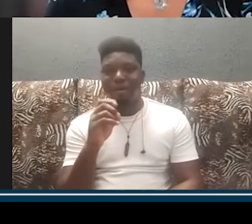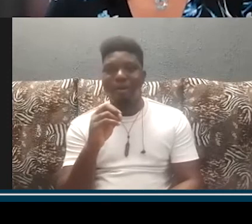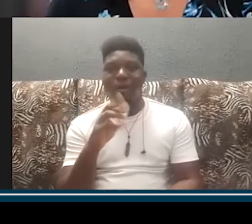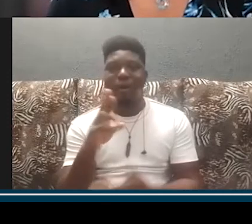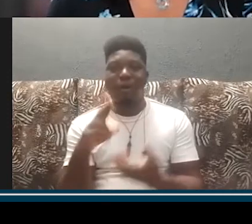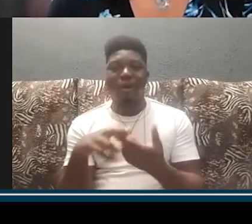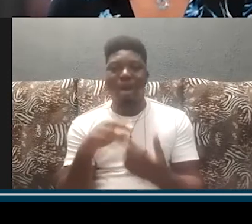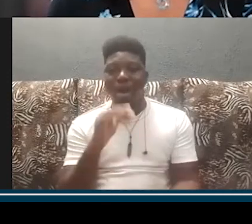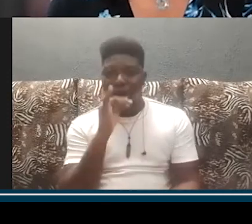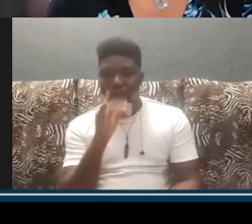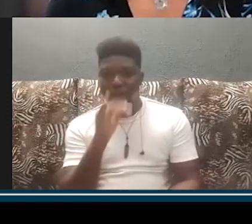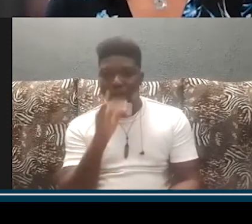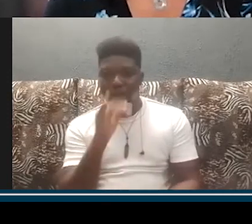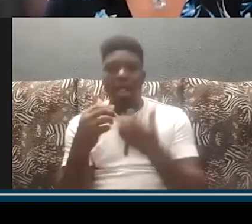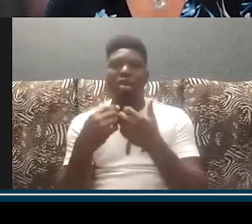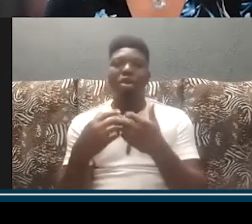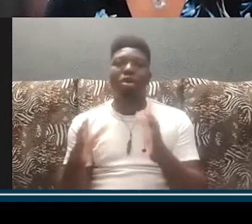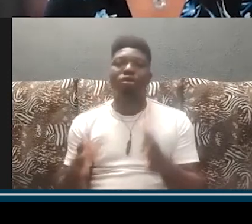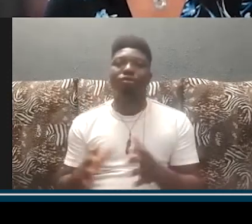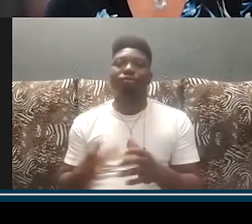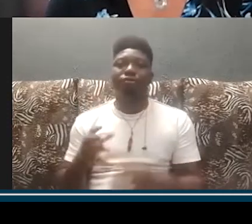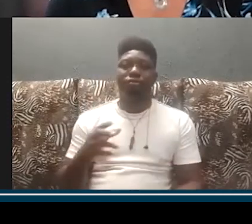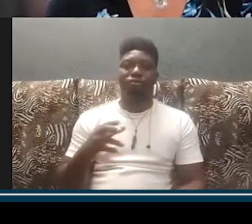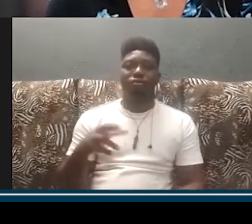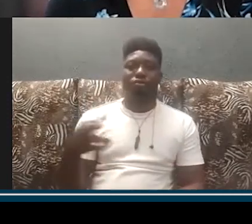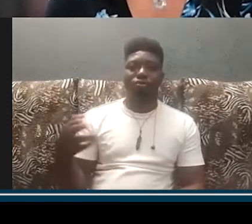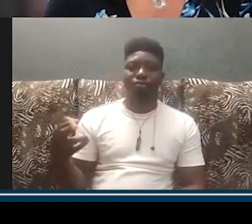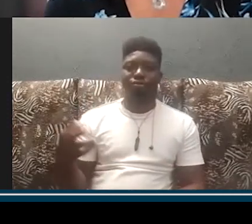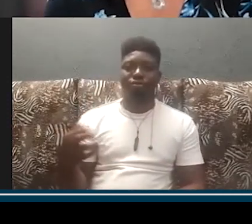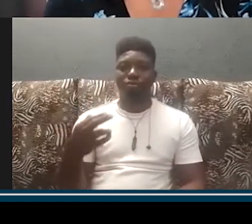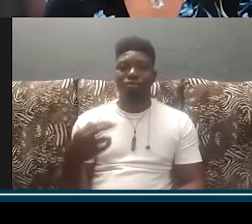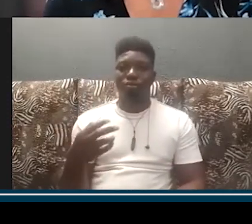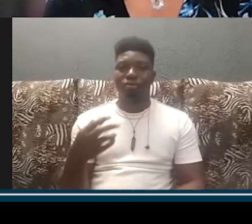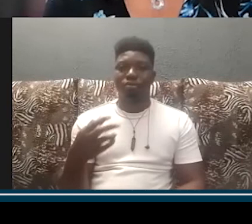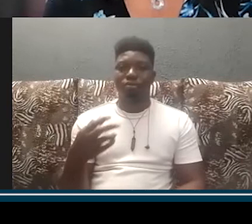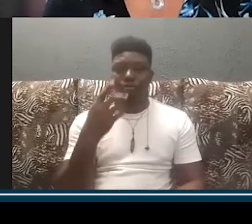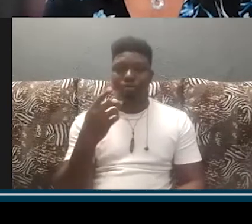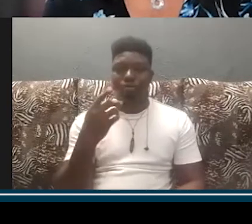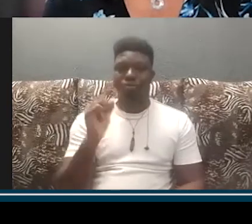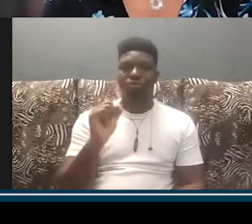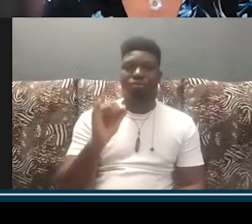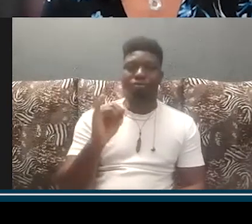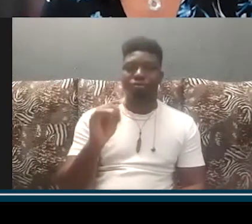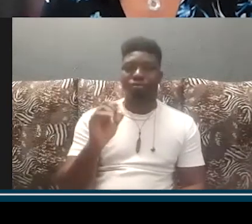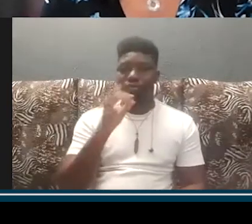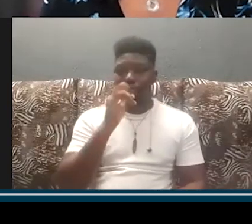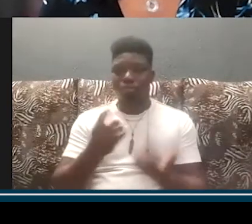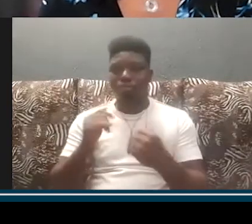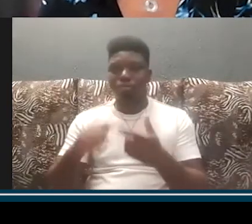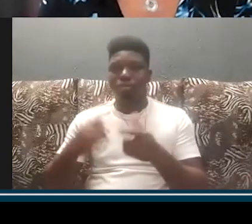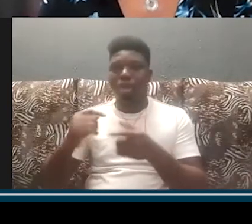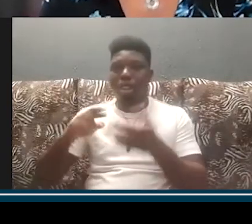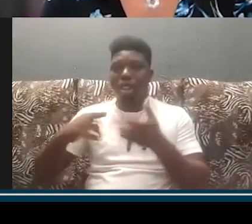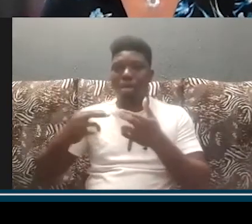losing their sight or is coming into their relationship with their